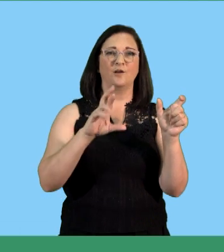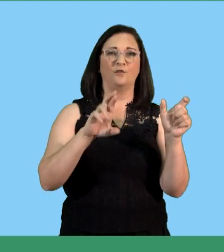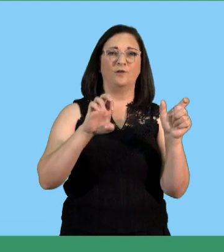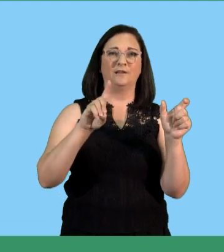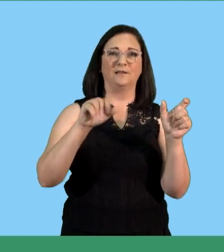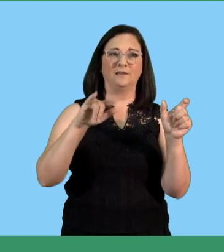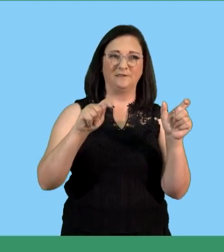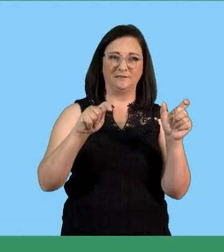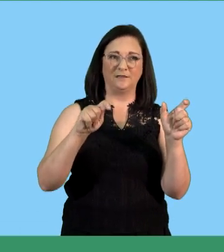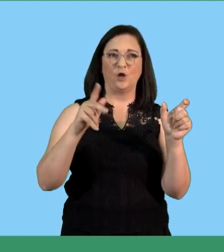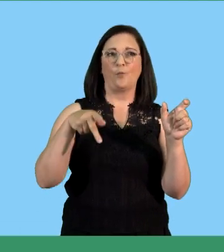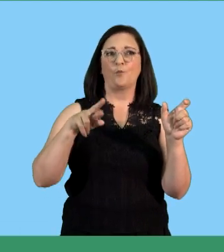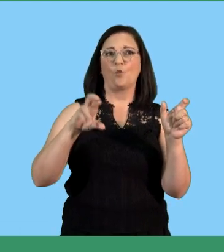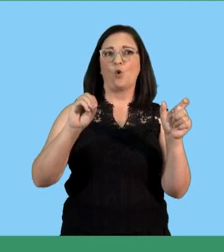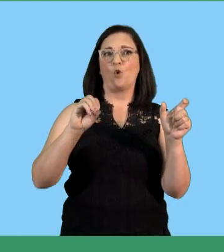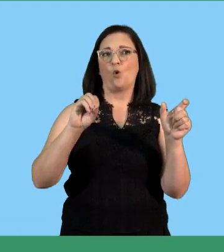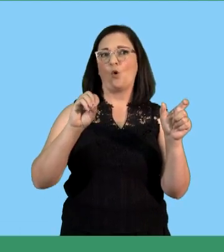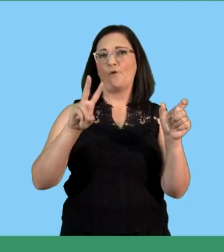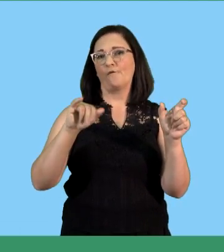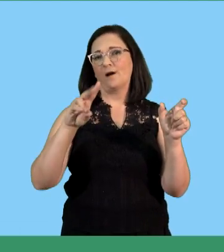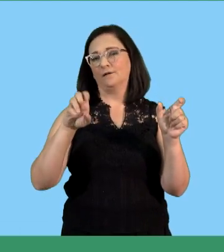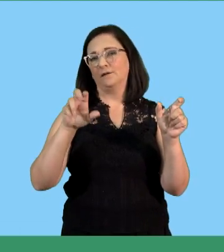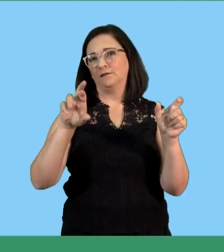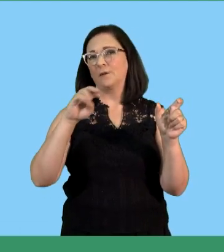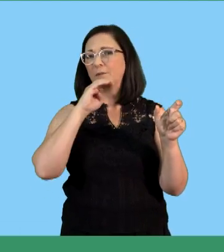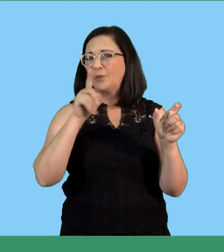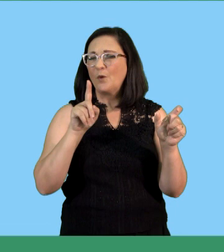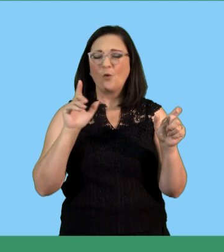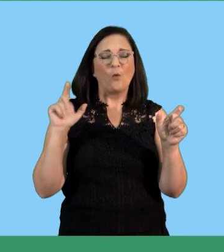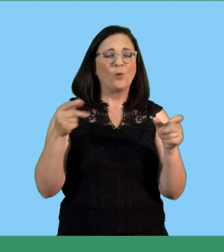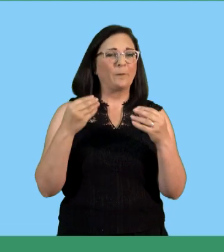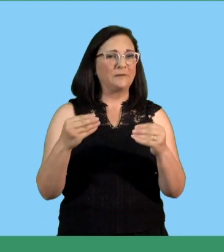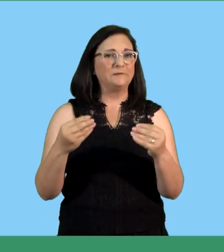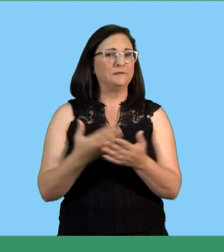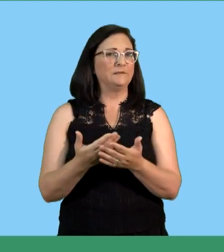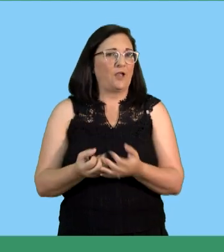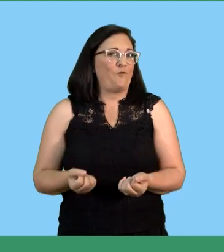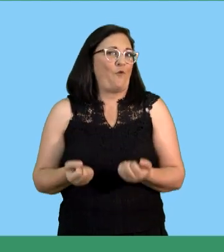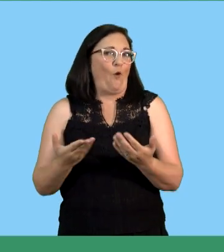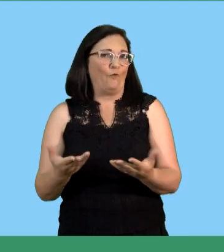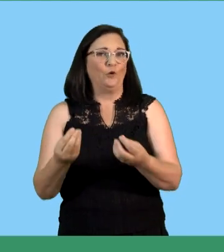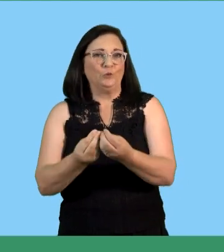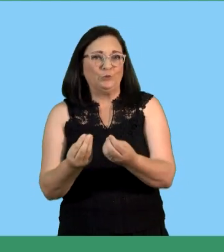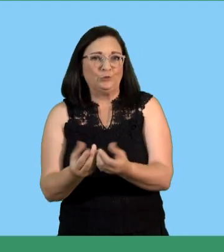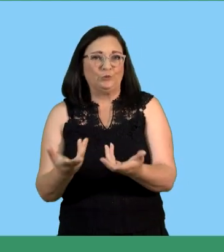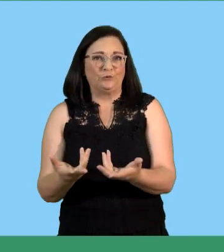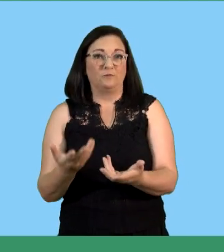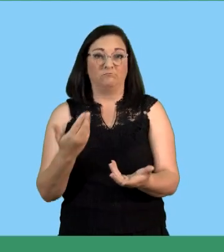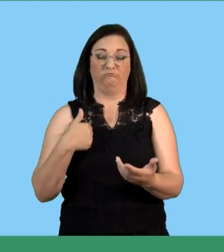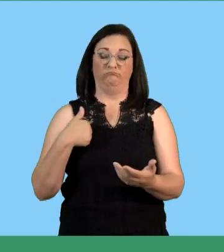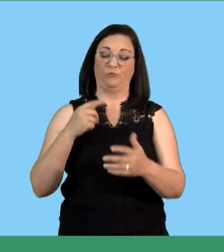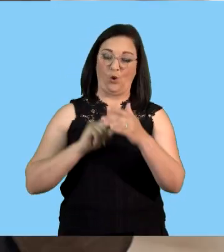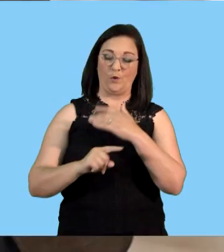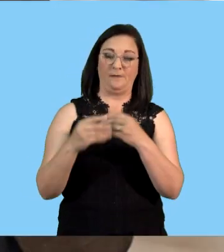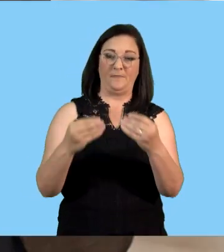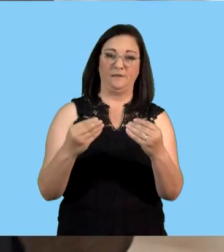credit providers? It says here, all the businesses that offer goods and services on credit. You know those businesses whereby when you go